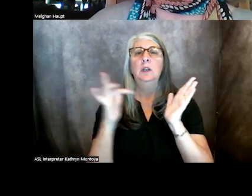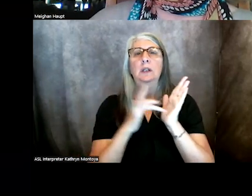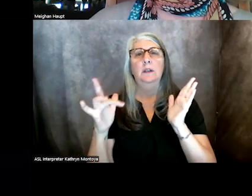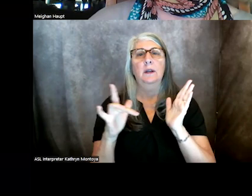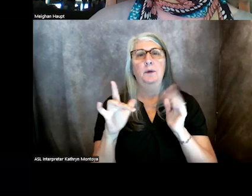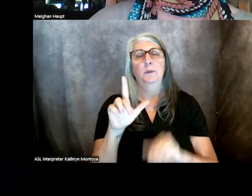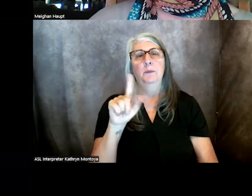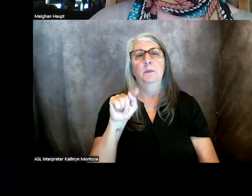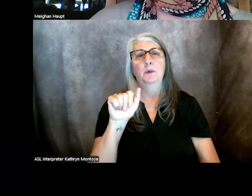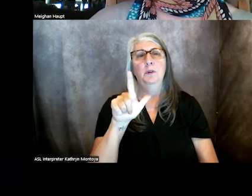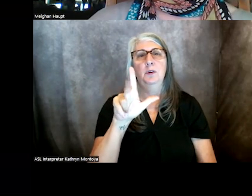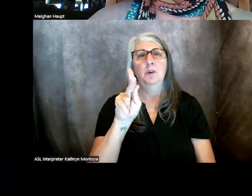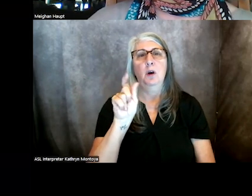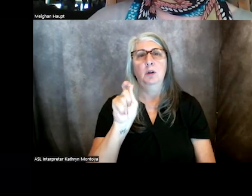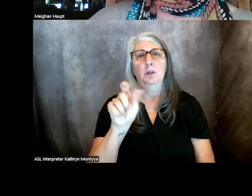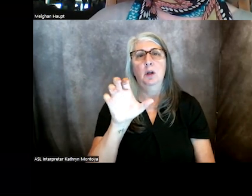talk.crisisnow.com.